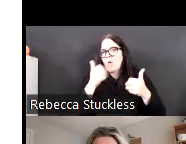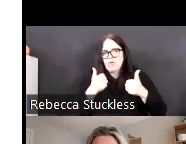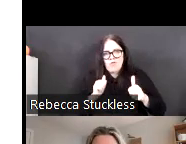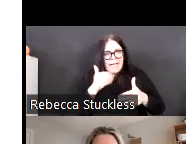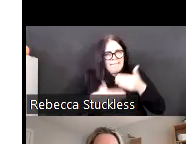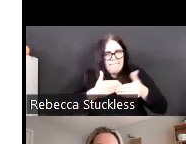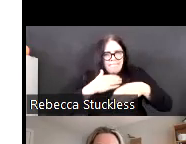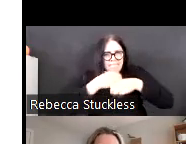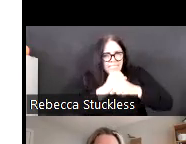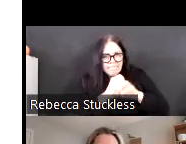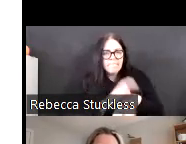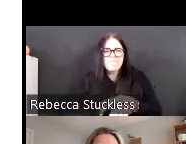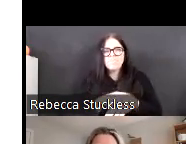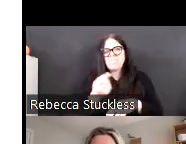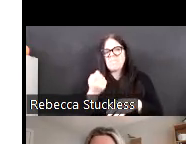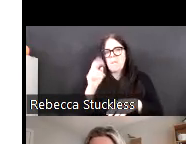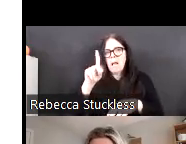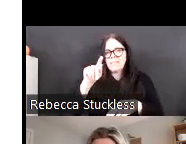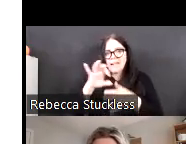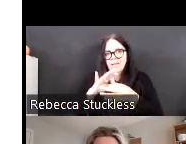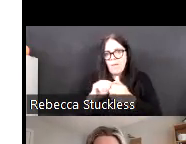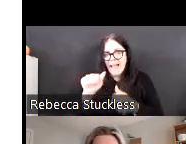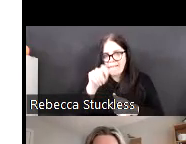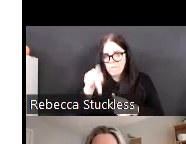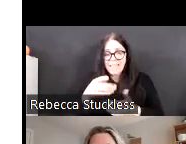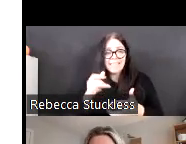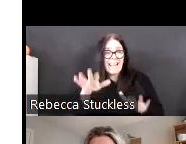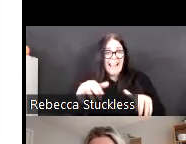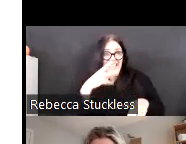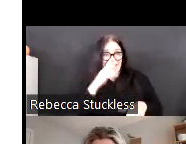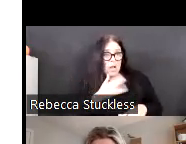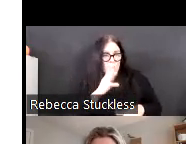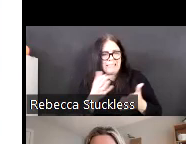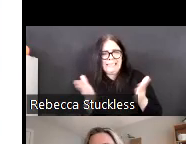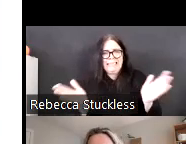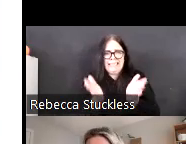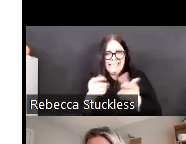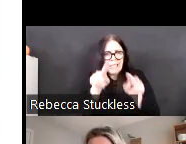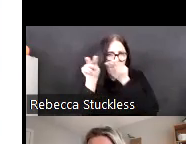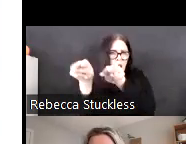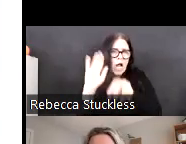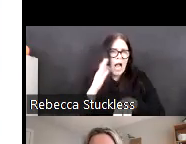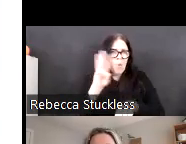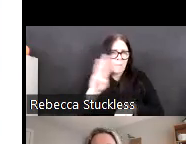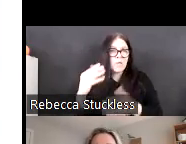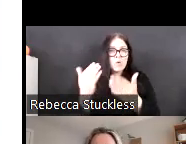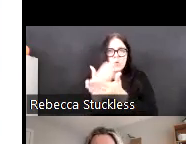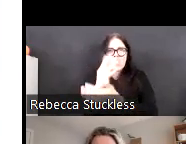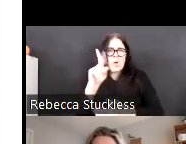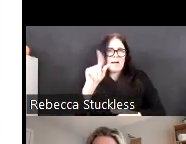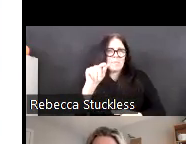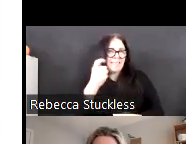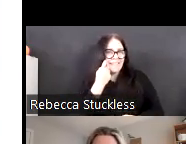quick update about Alpha Plus and what we are doing. If you haven't seen our website, please go check it out. We have newly updated website with